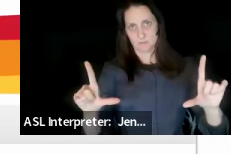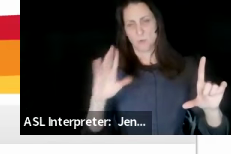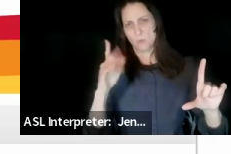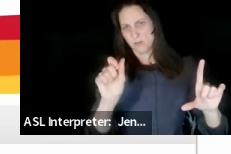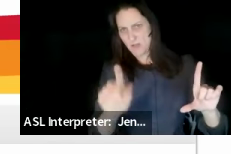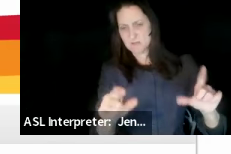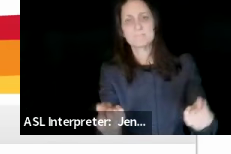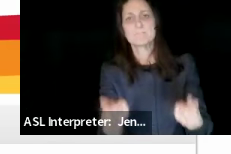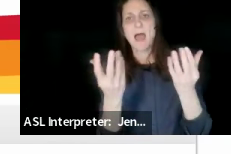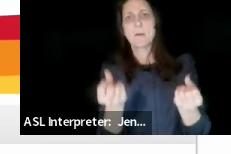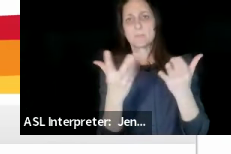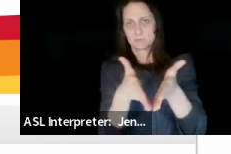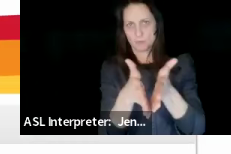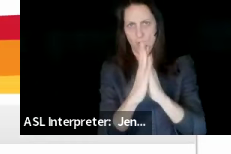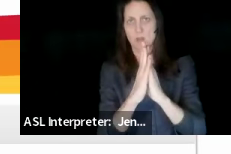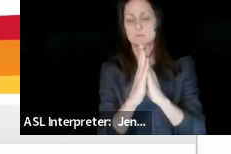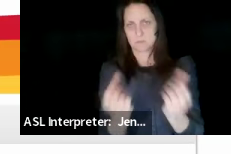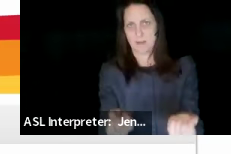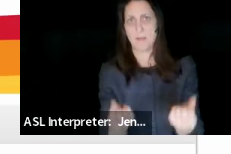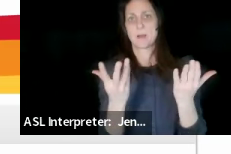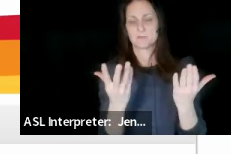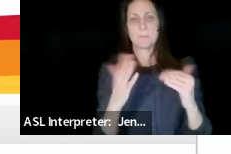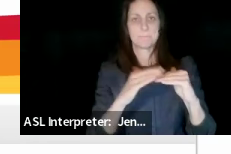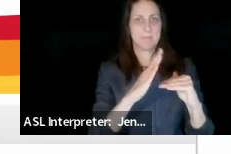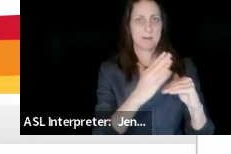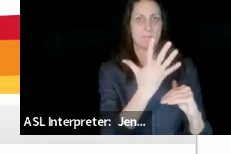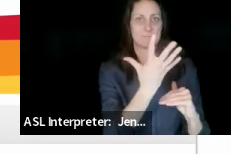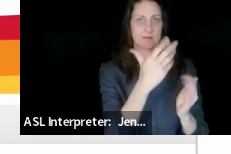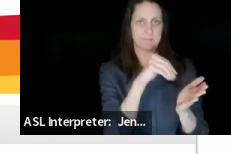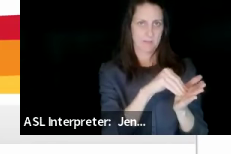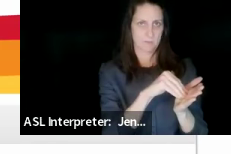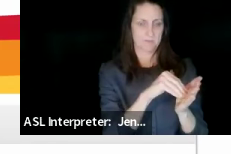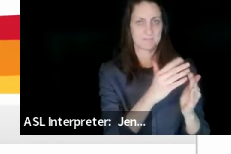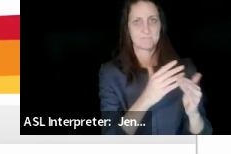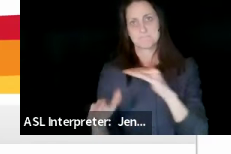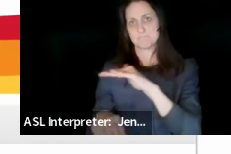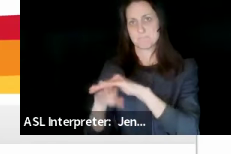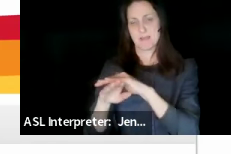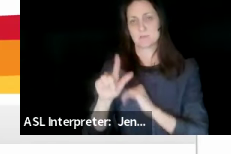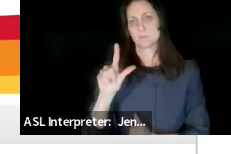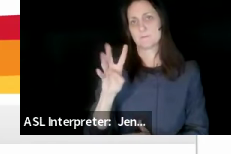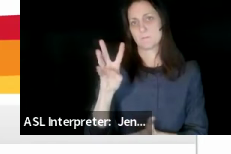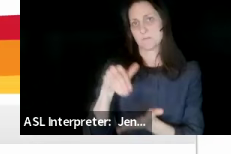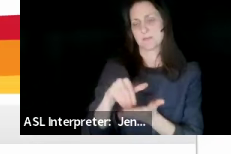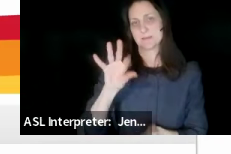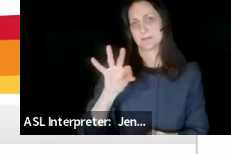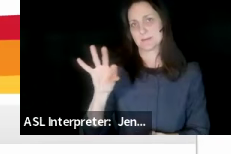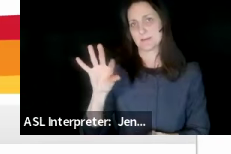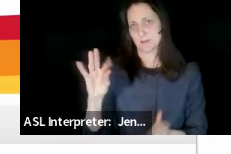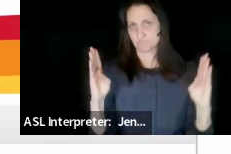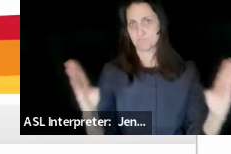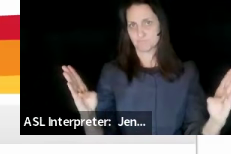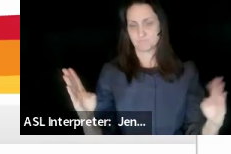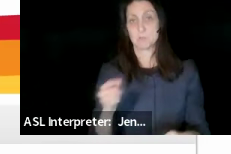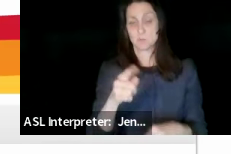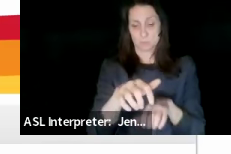is requested. Again, it's a minimum of 5,000 and a maximum of 24,999. Enter the amount that